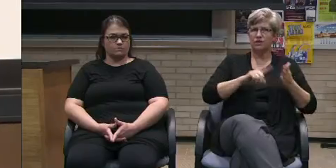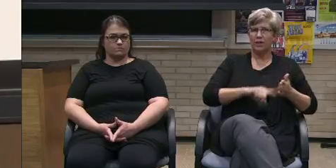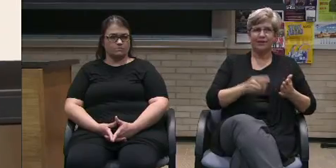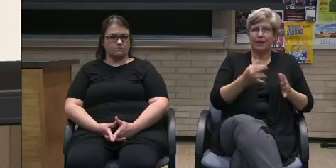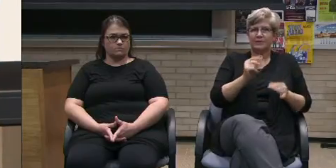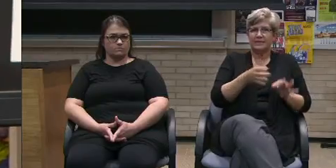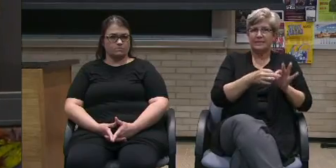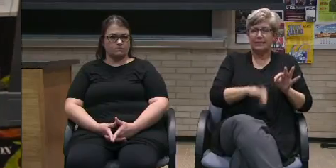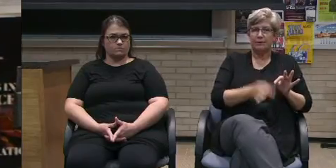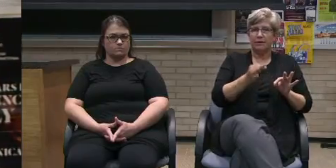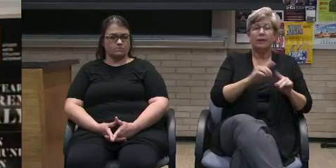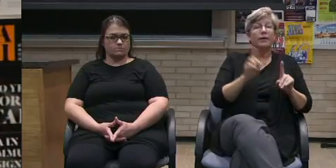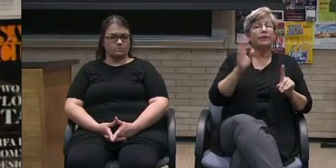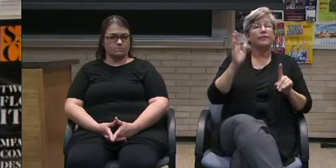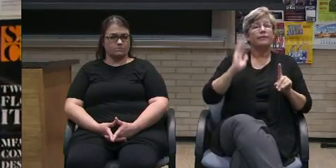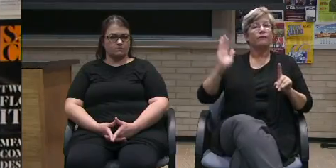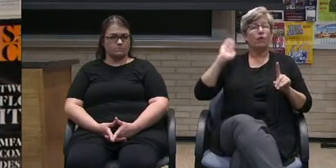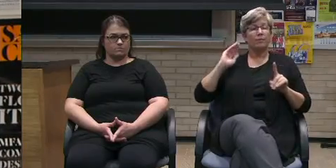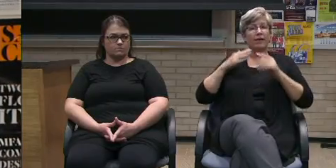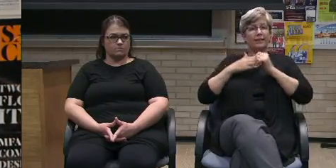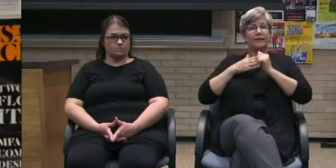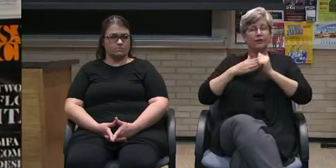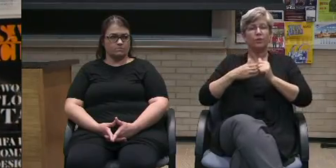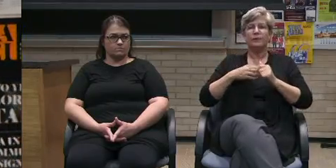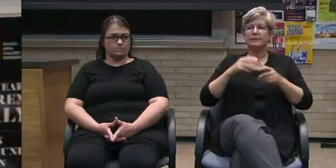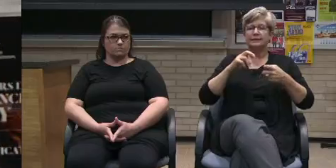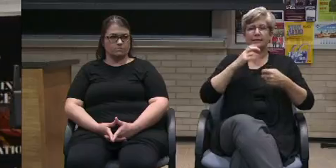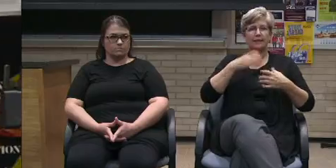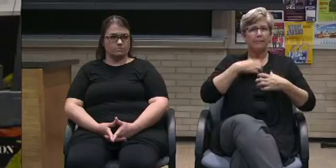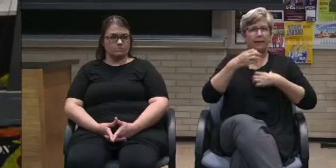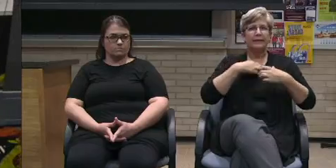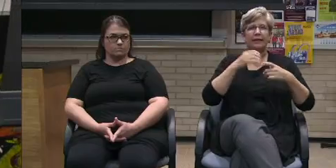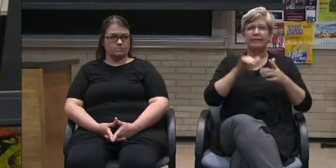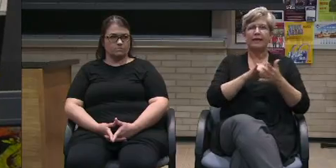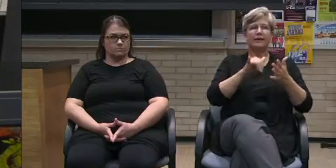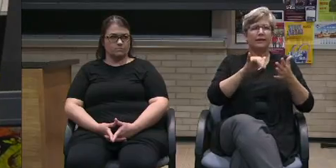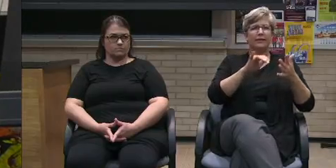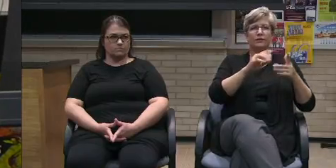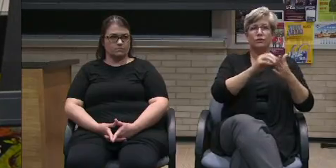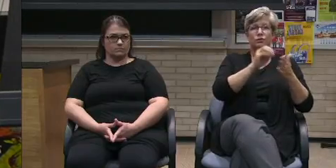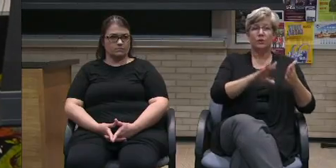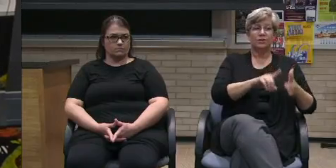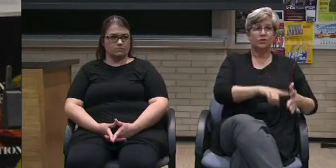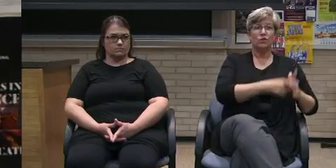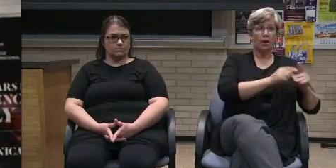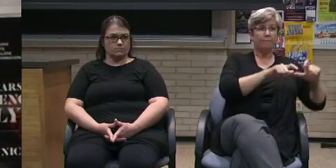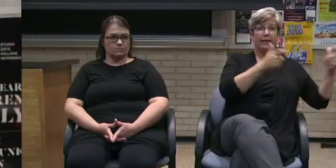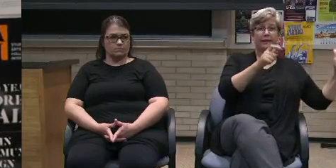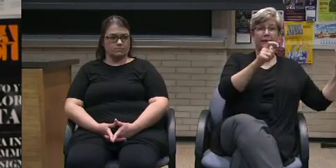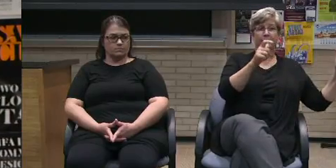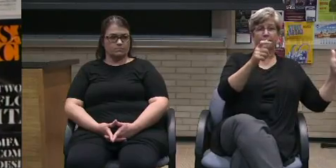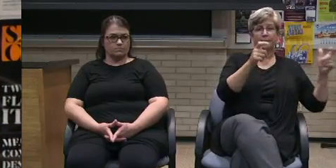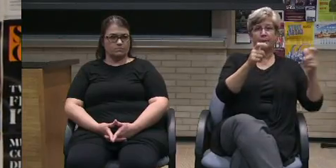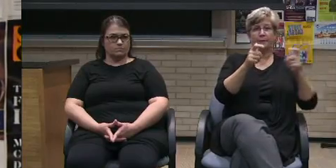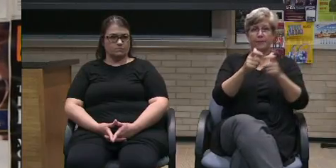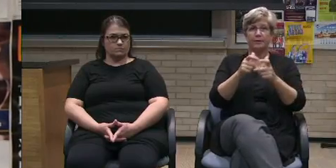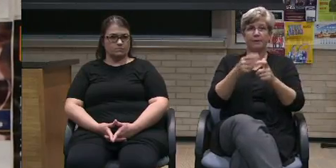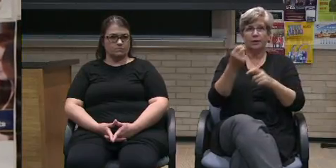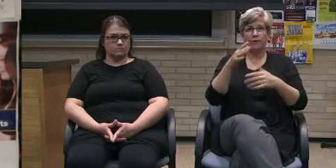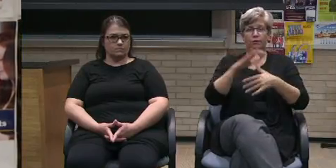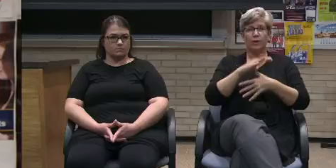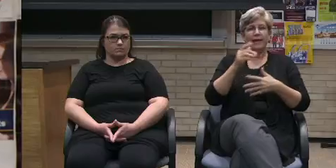know that the former chancellor was talking about the leaky educational pipeline. How can we make enrollment in college the default path? How